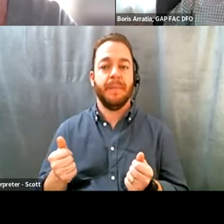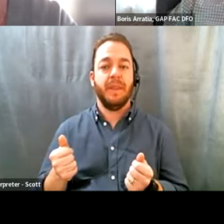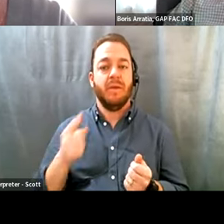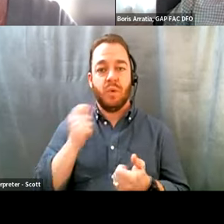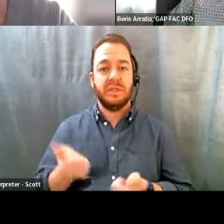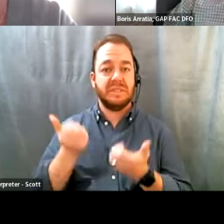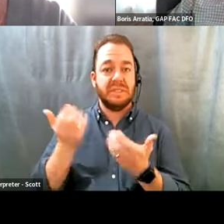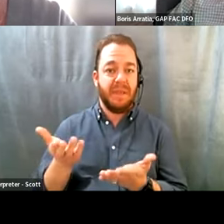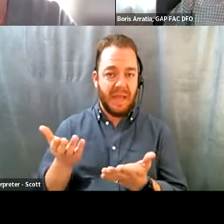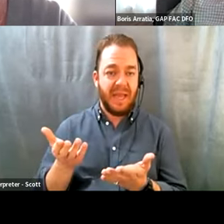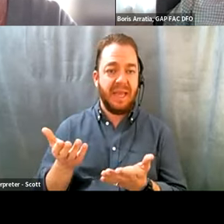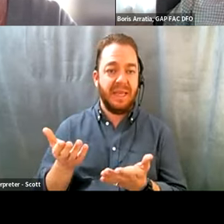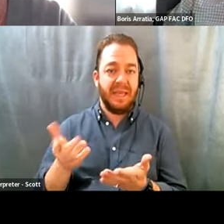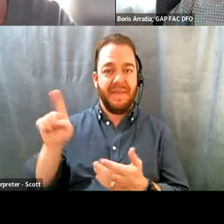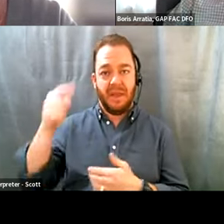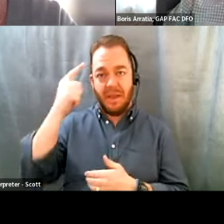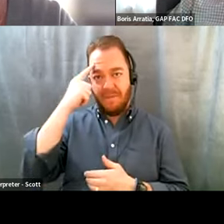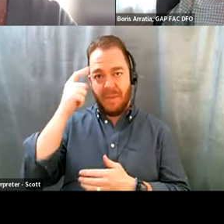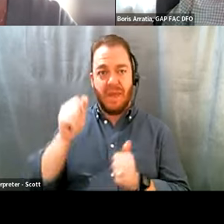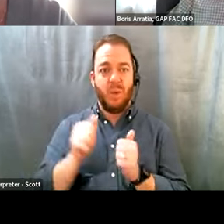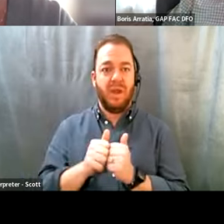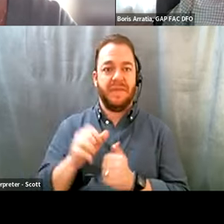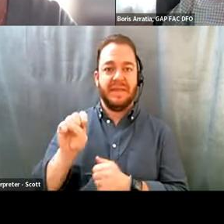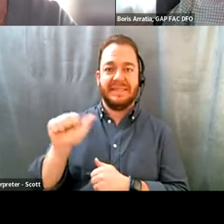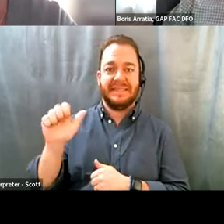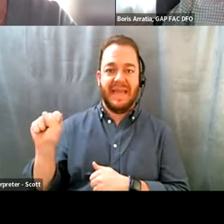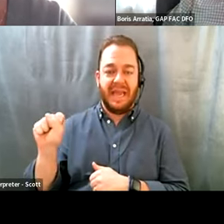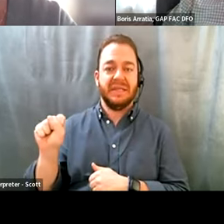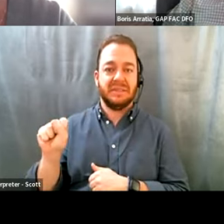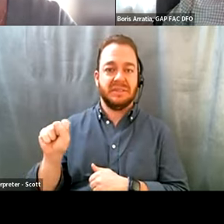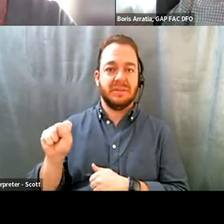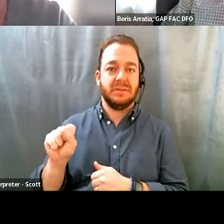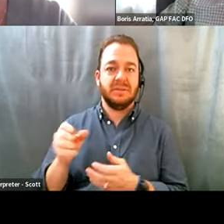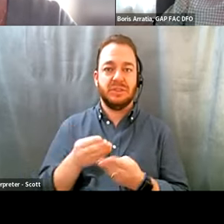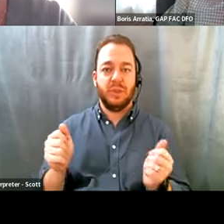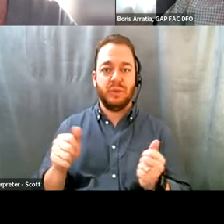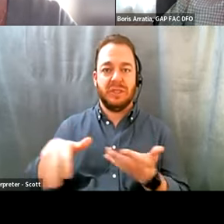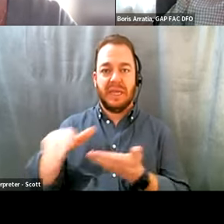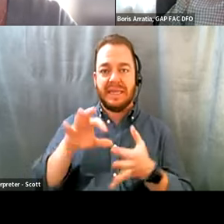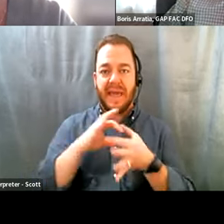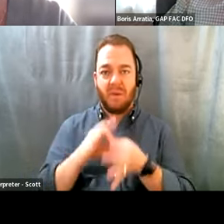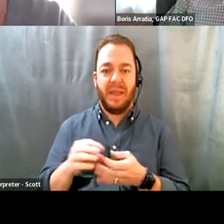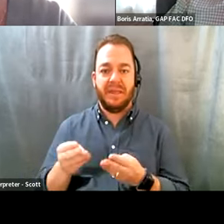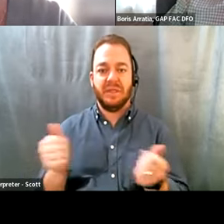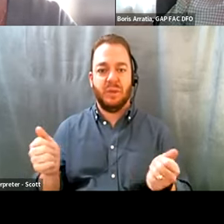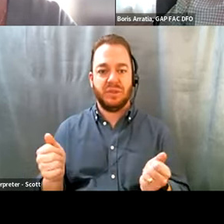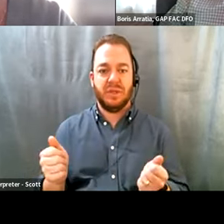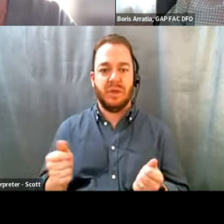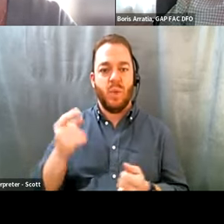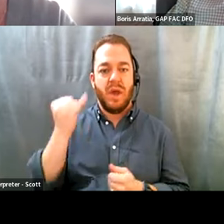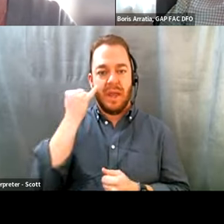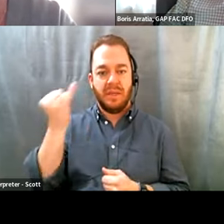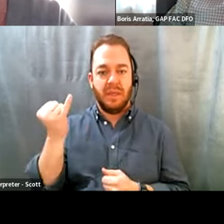supply the government with a SaaS solution, a cloud-based solution, would be one of those ideas